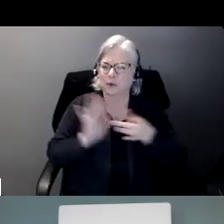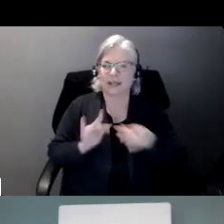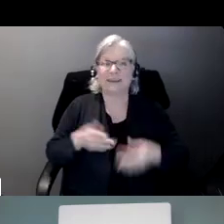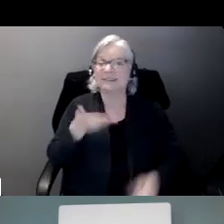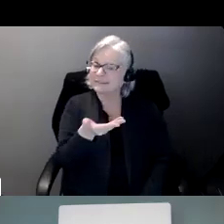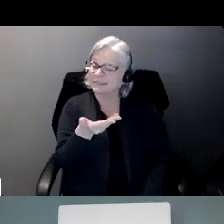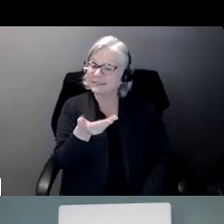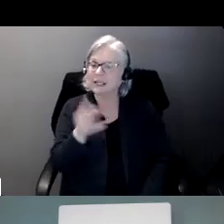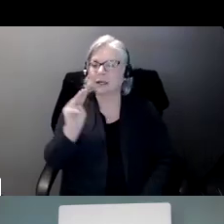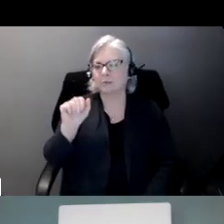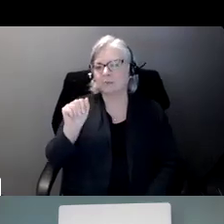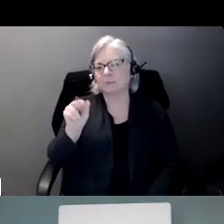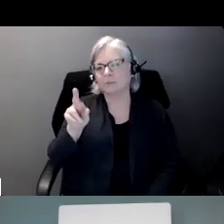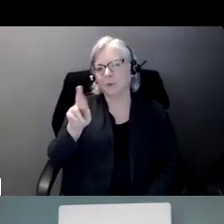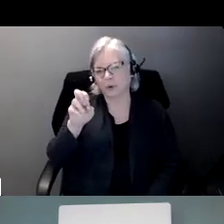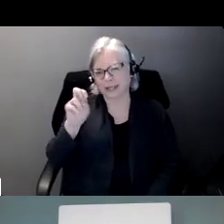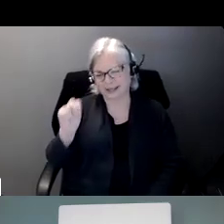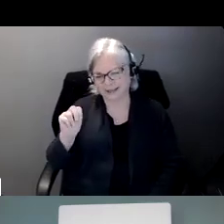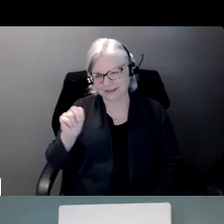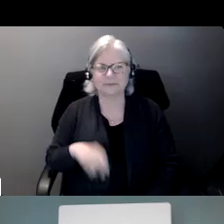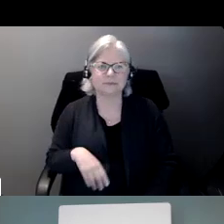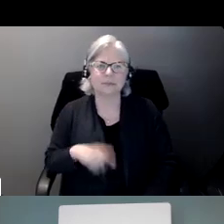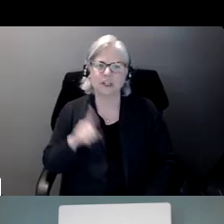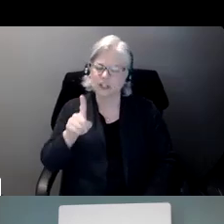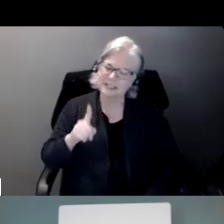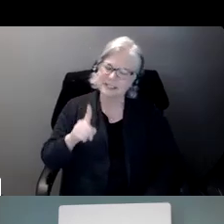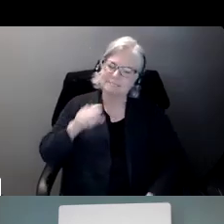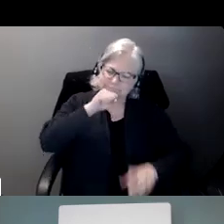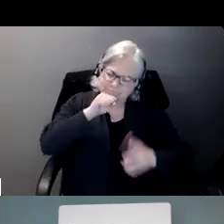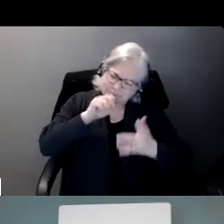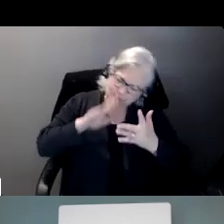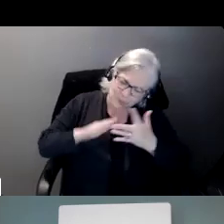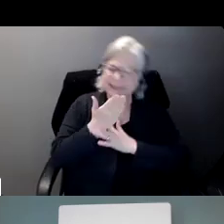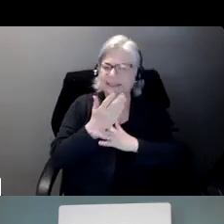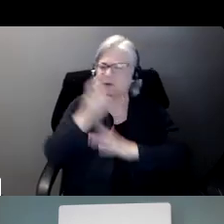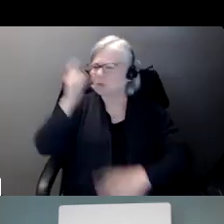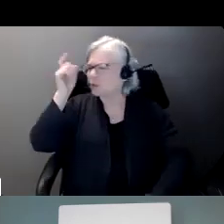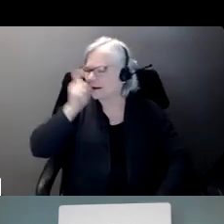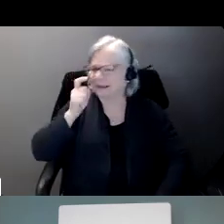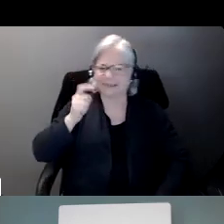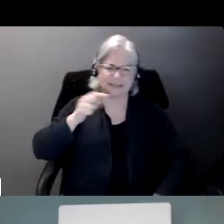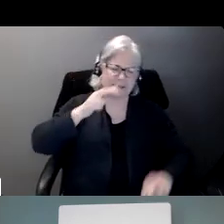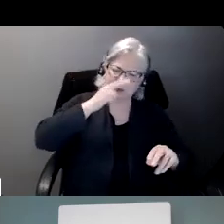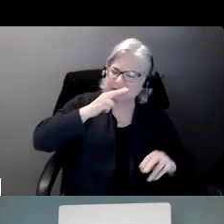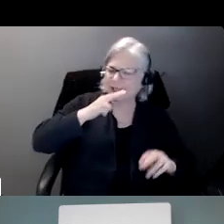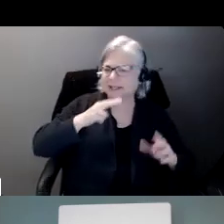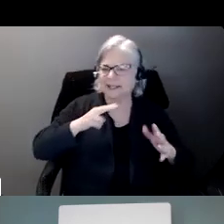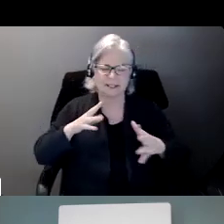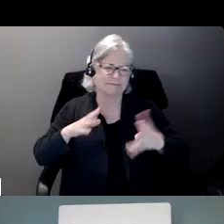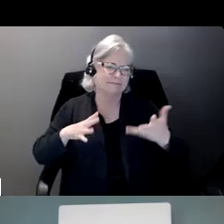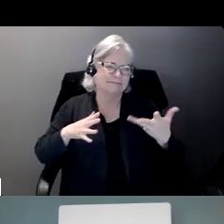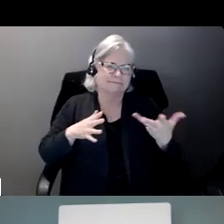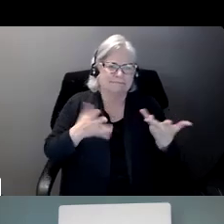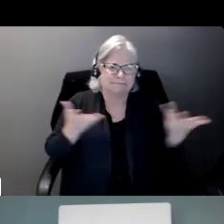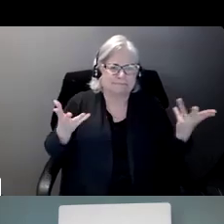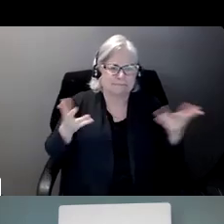Maureen. Maureen is a resilient, wise, witty, determined woman who landed